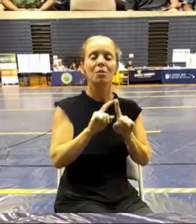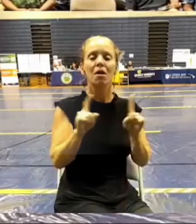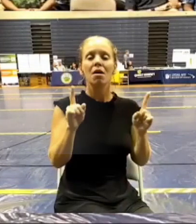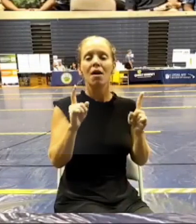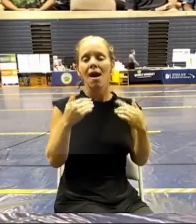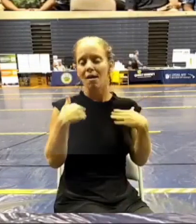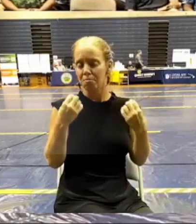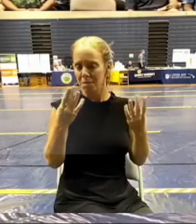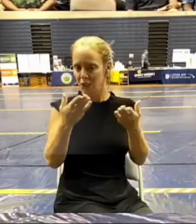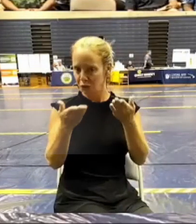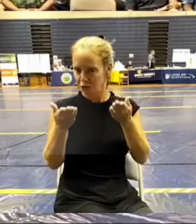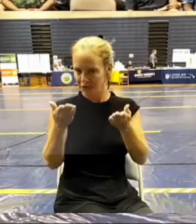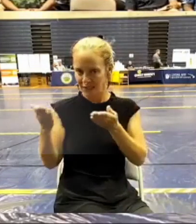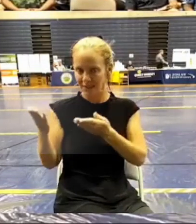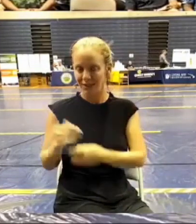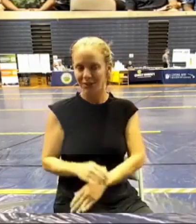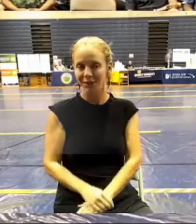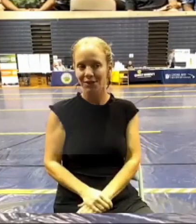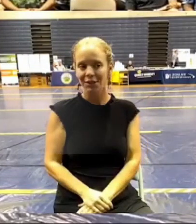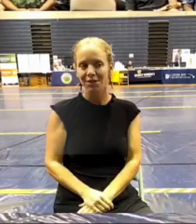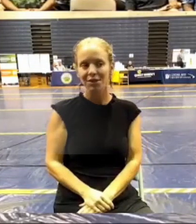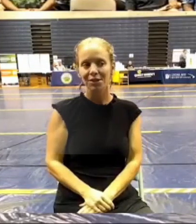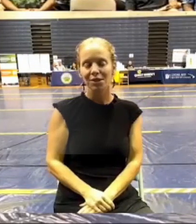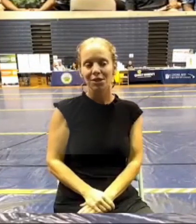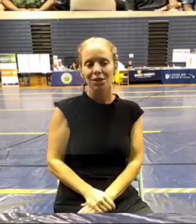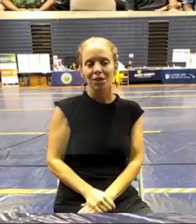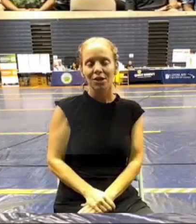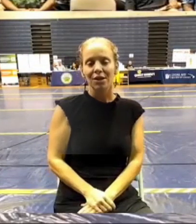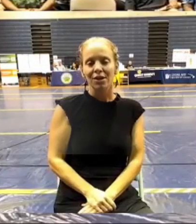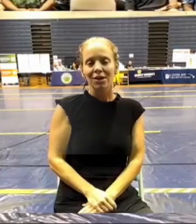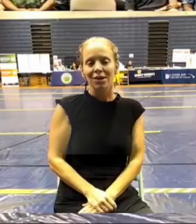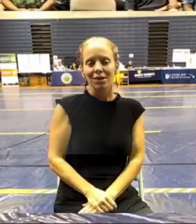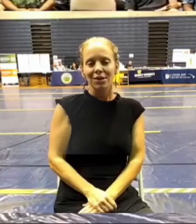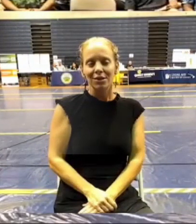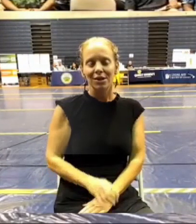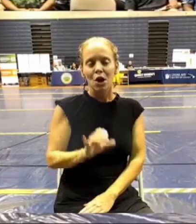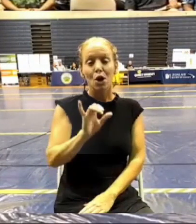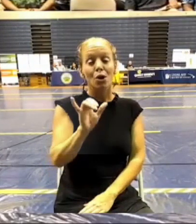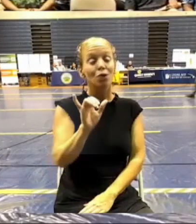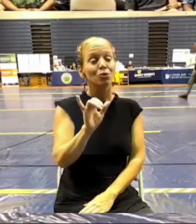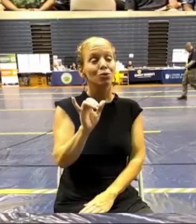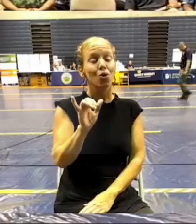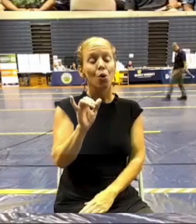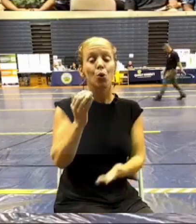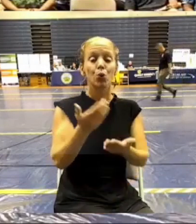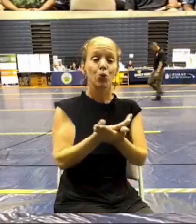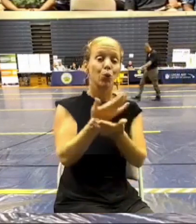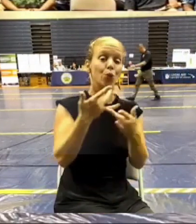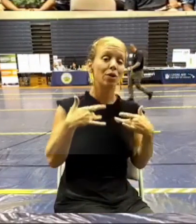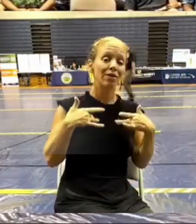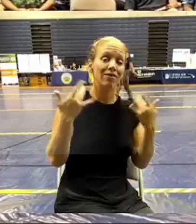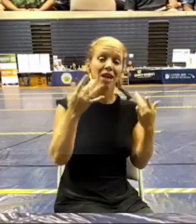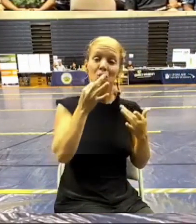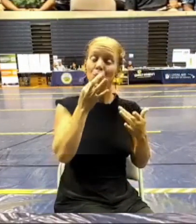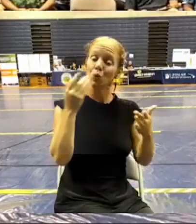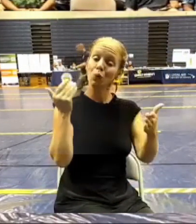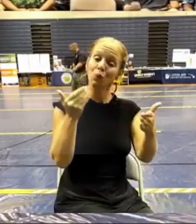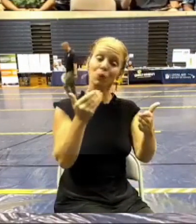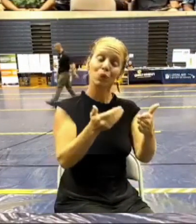There's also a big event that's going, or a new event coming up